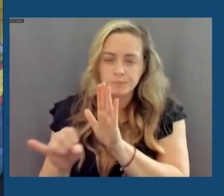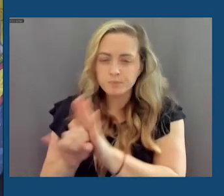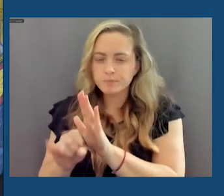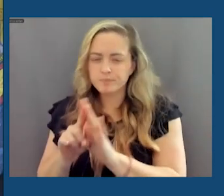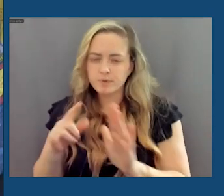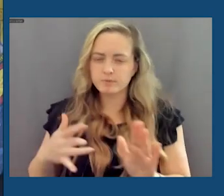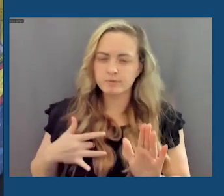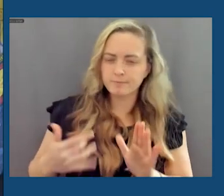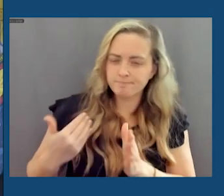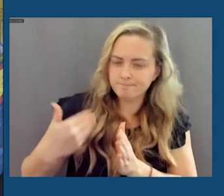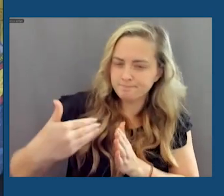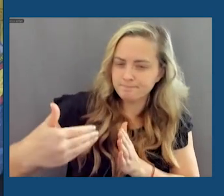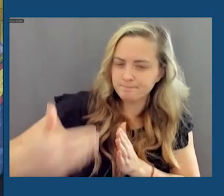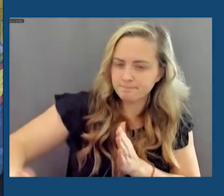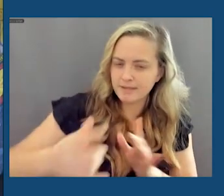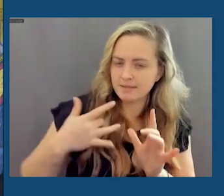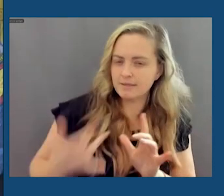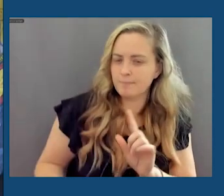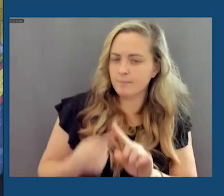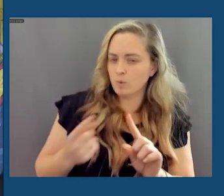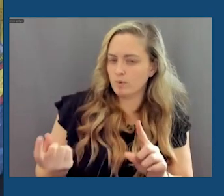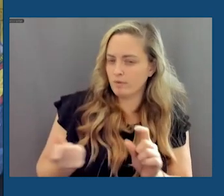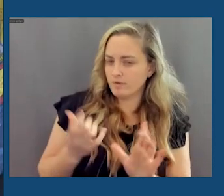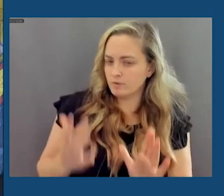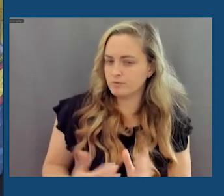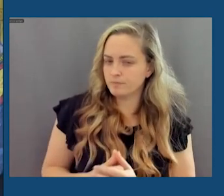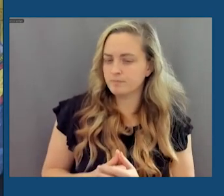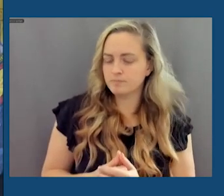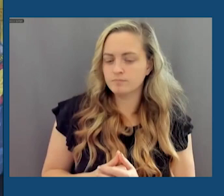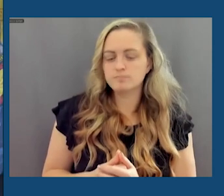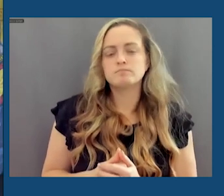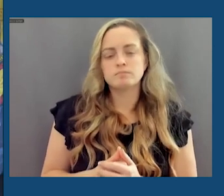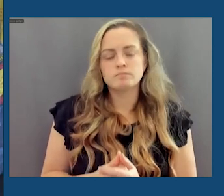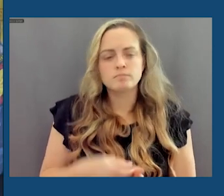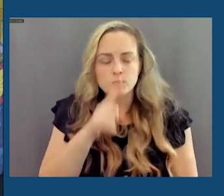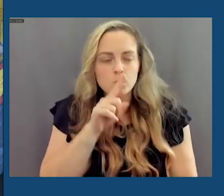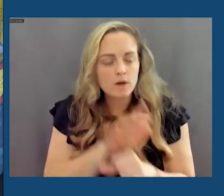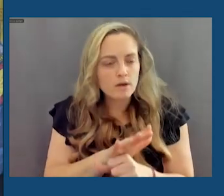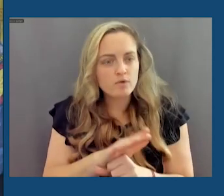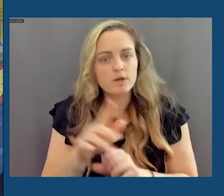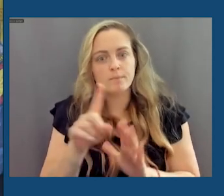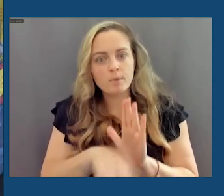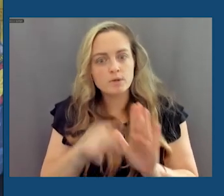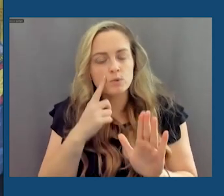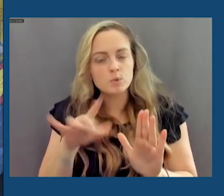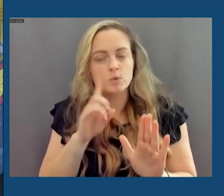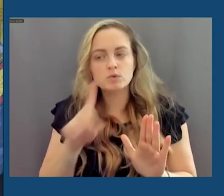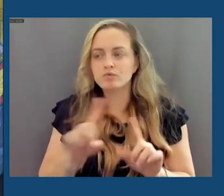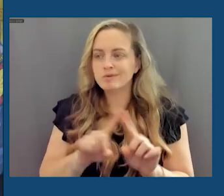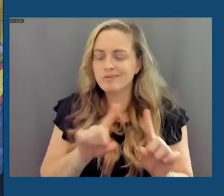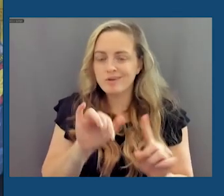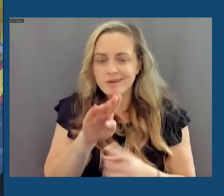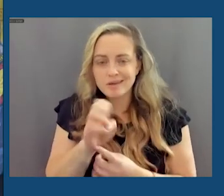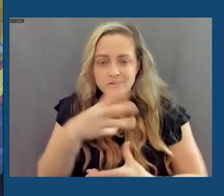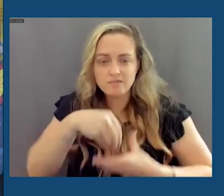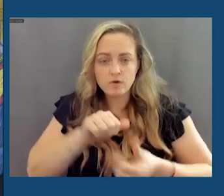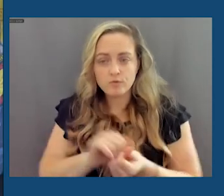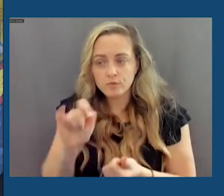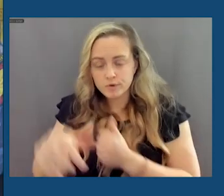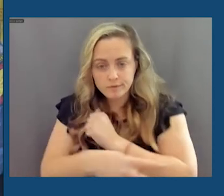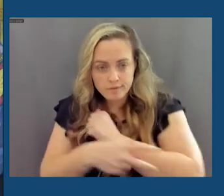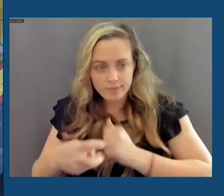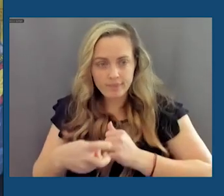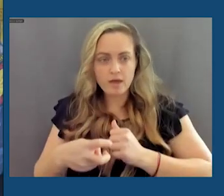and habitual offenders. Dedicated prosecutors in district attorneys' offices for cases involving retail theft, along